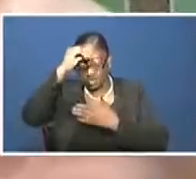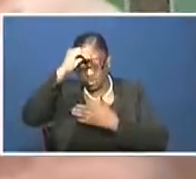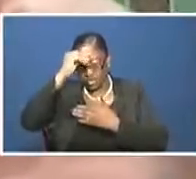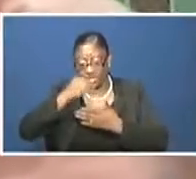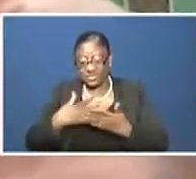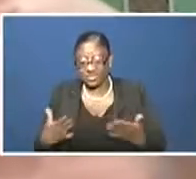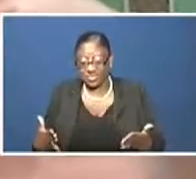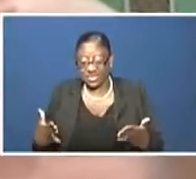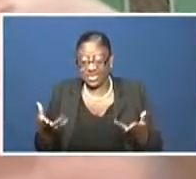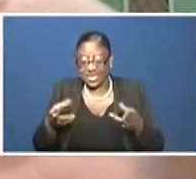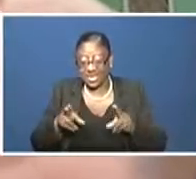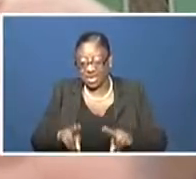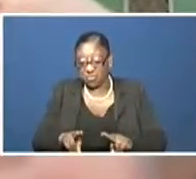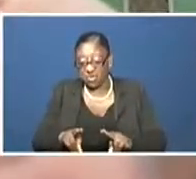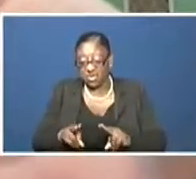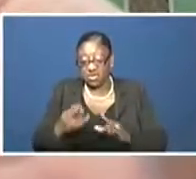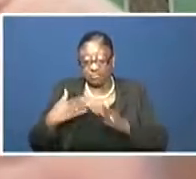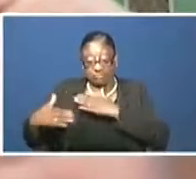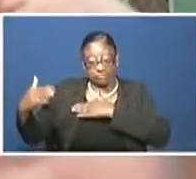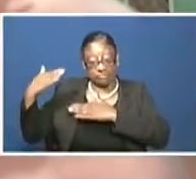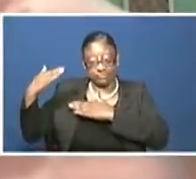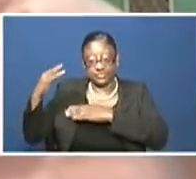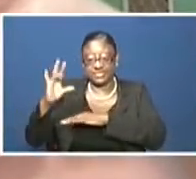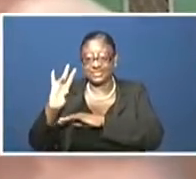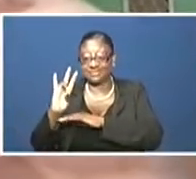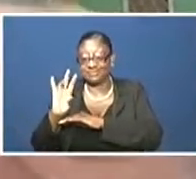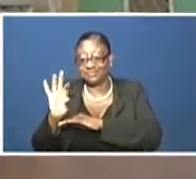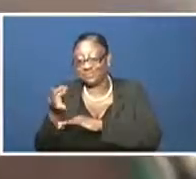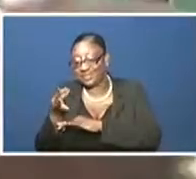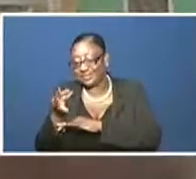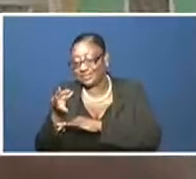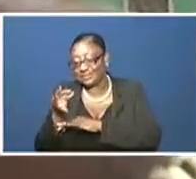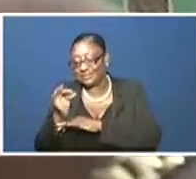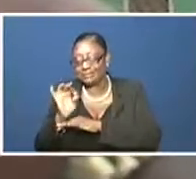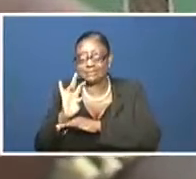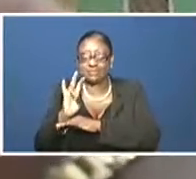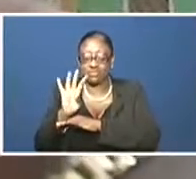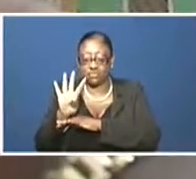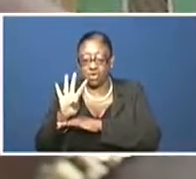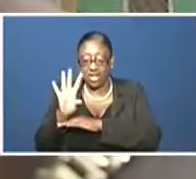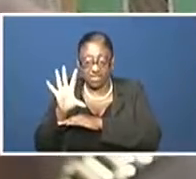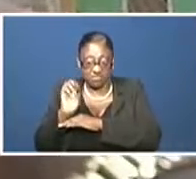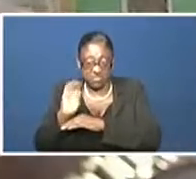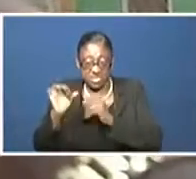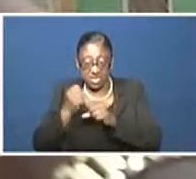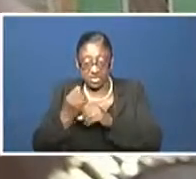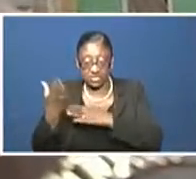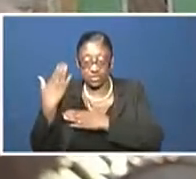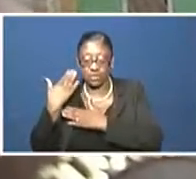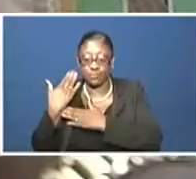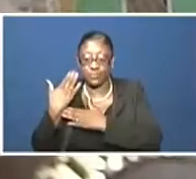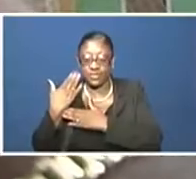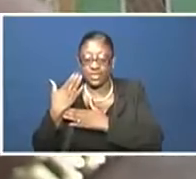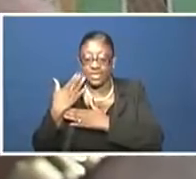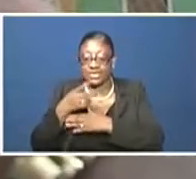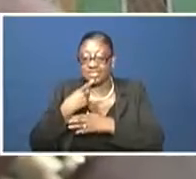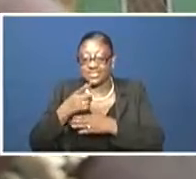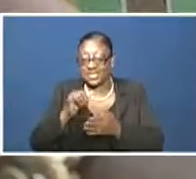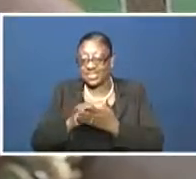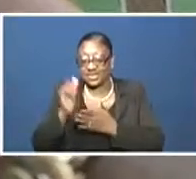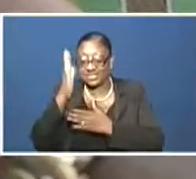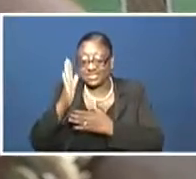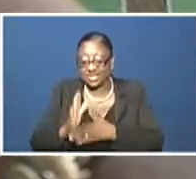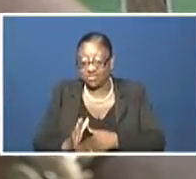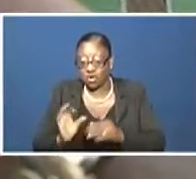from 1974 thereabout, that's nearly 50 years ago. And the fact that there was never